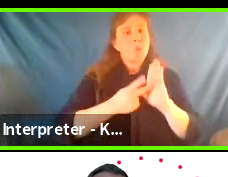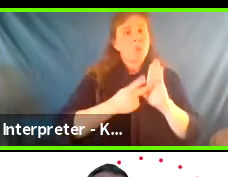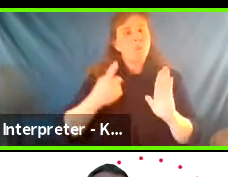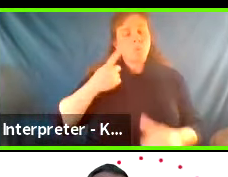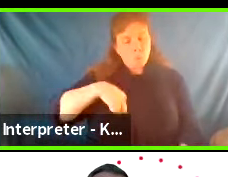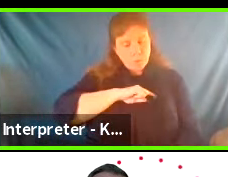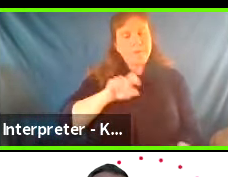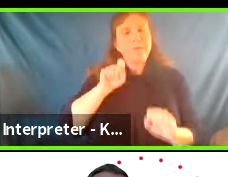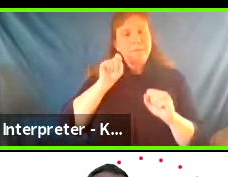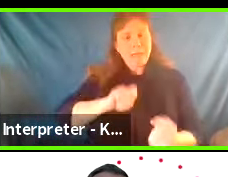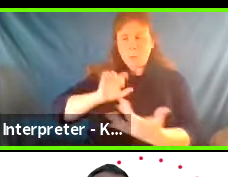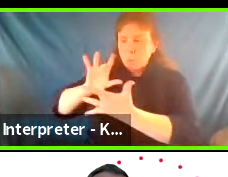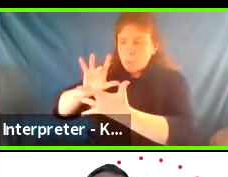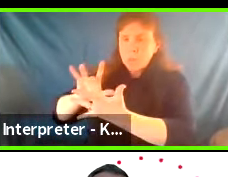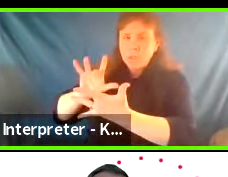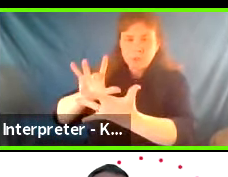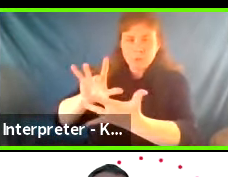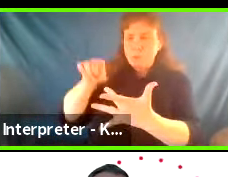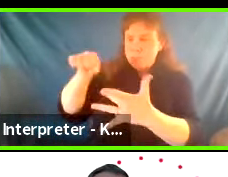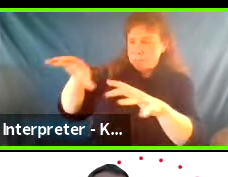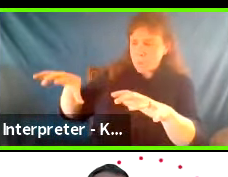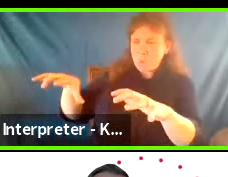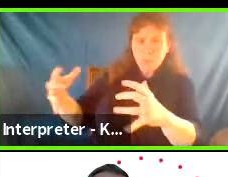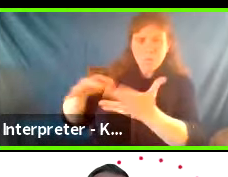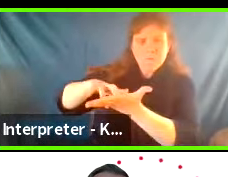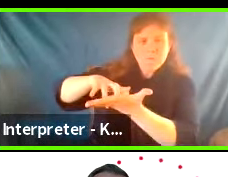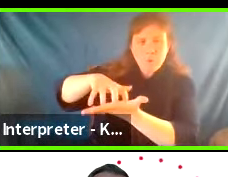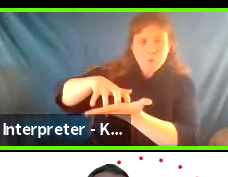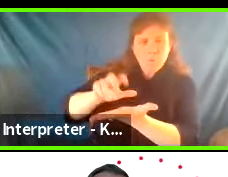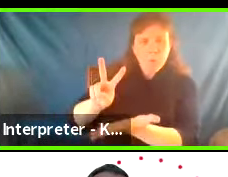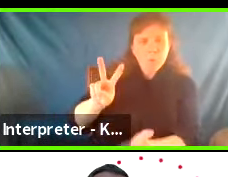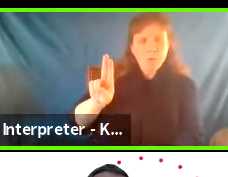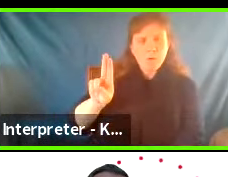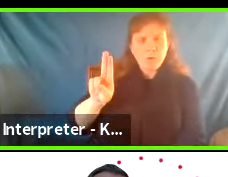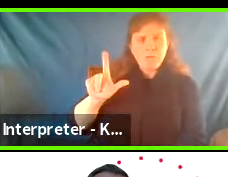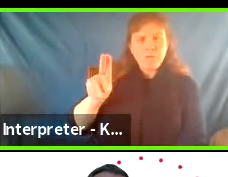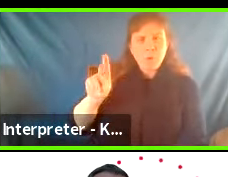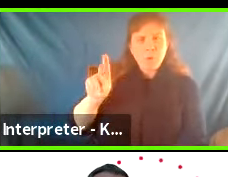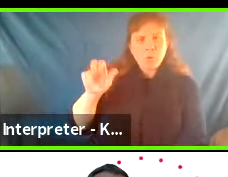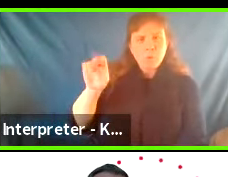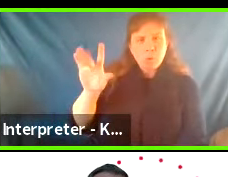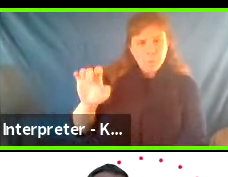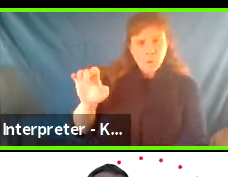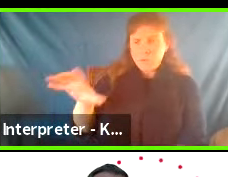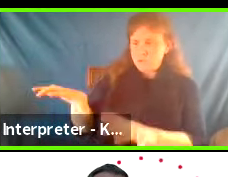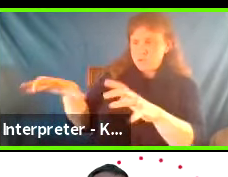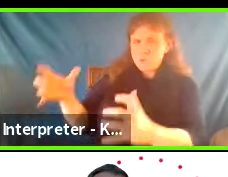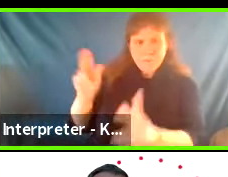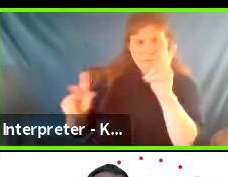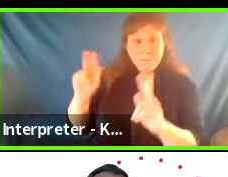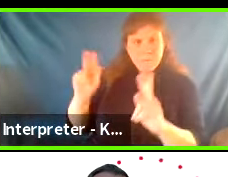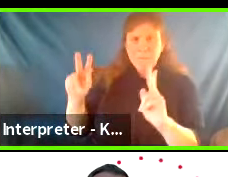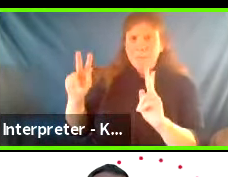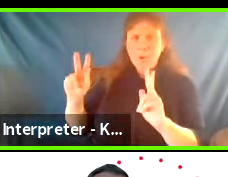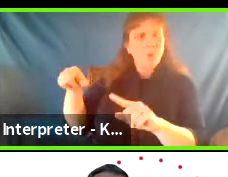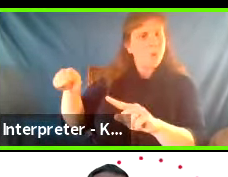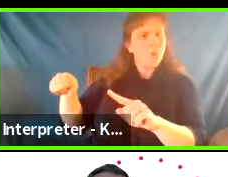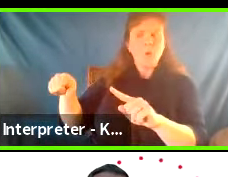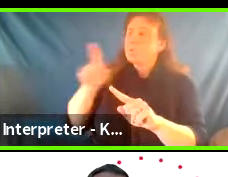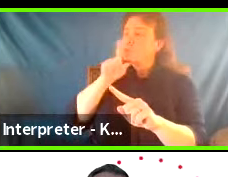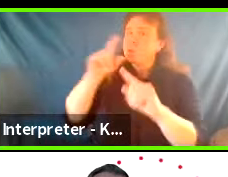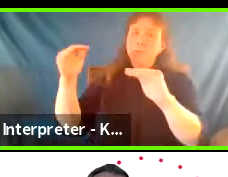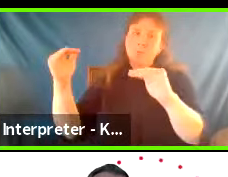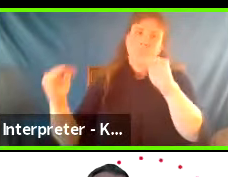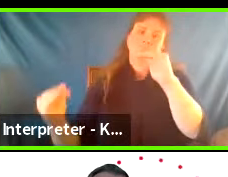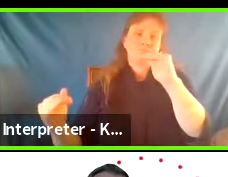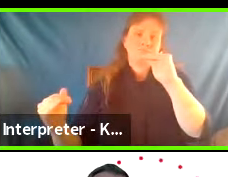very vulnerable population that has huge disparities. We cannot ignore that. In earlier